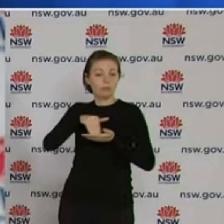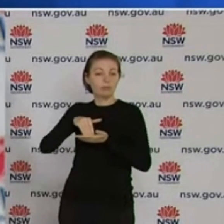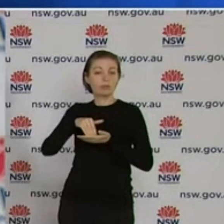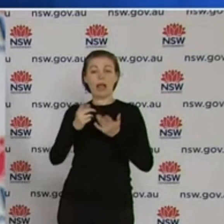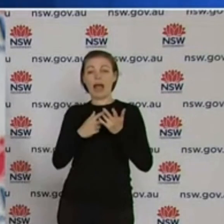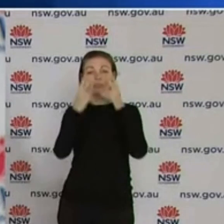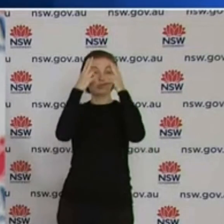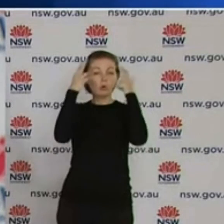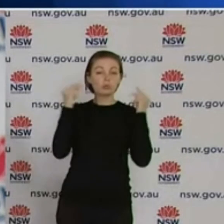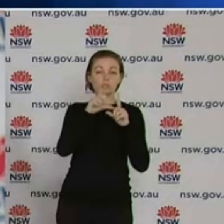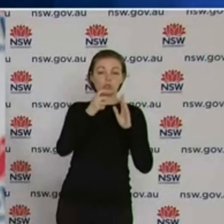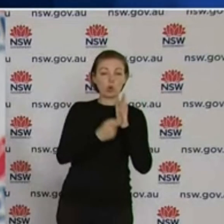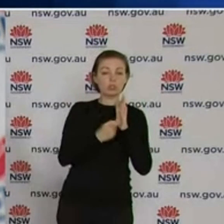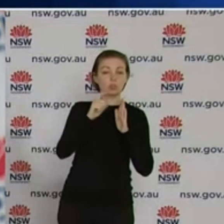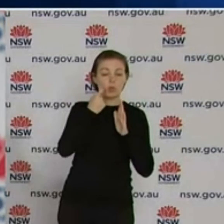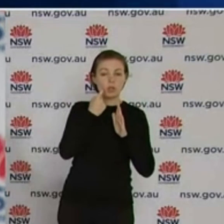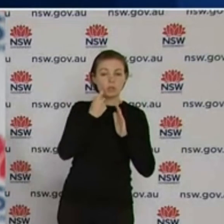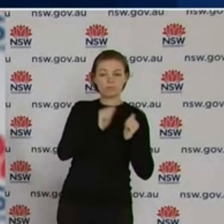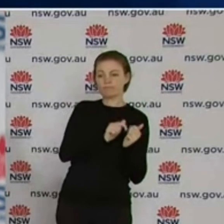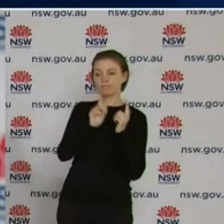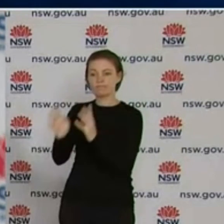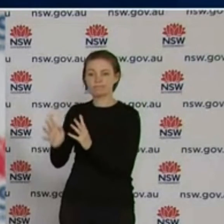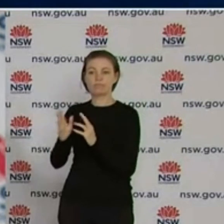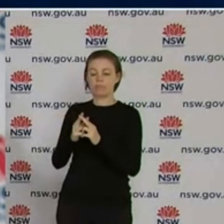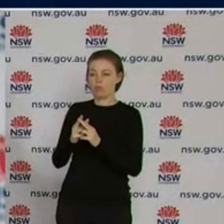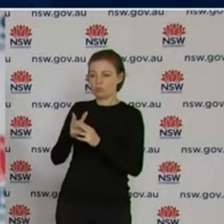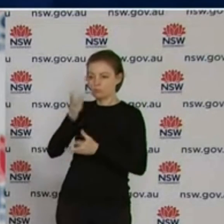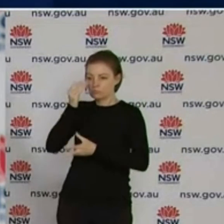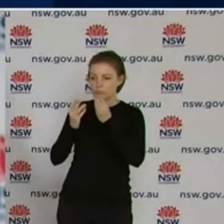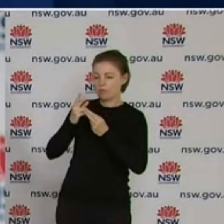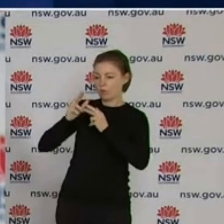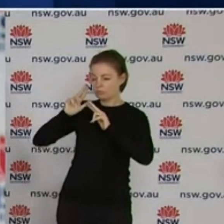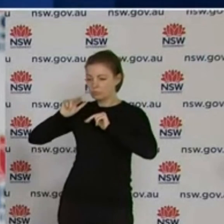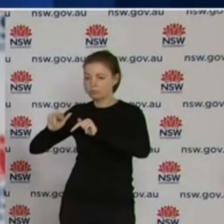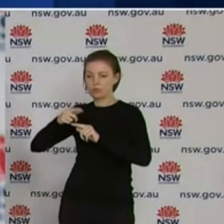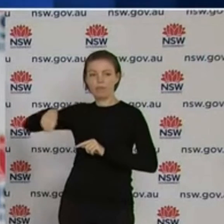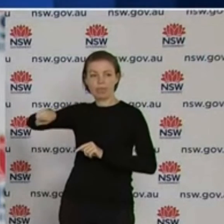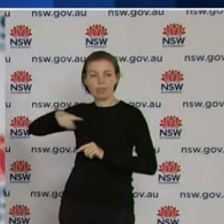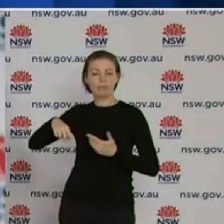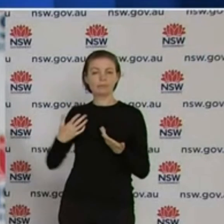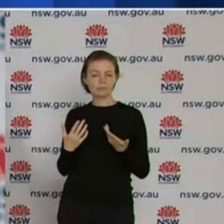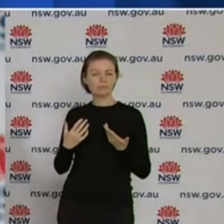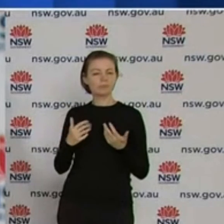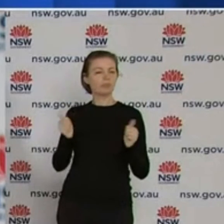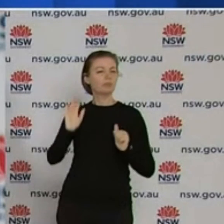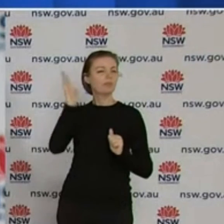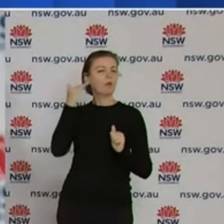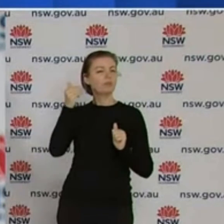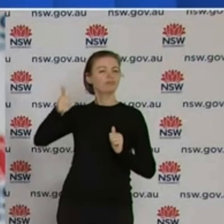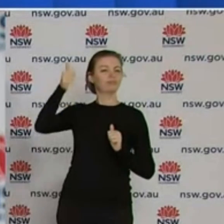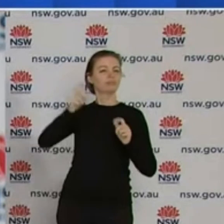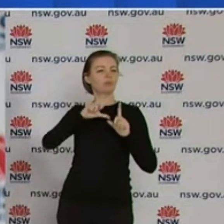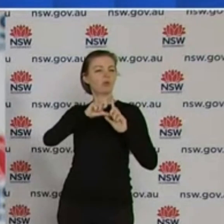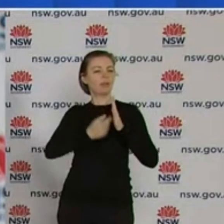will be stepping up. So there's a whole range of measures that are going into place already, and Dr. Nguyen highlighted those. I want to assure the community